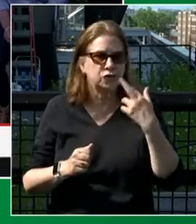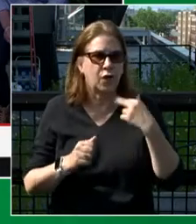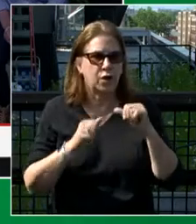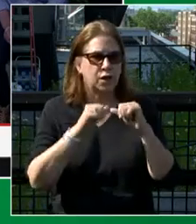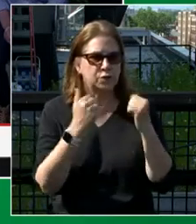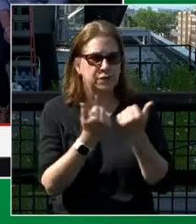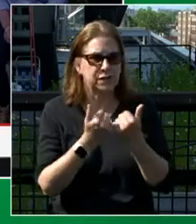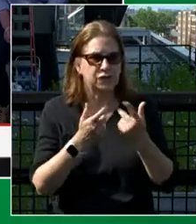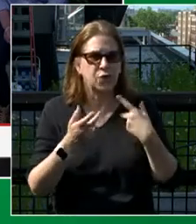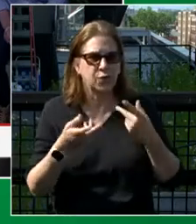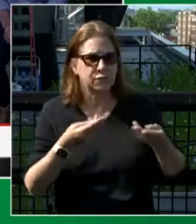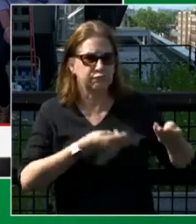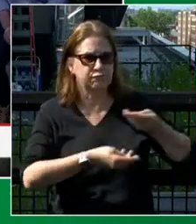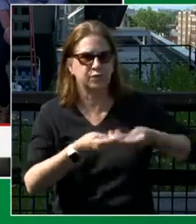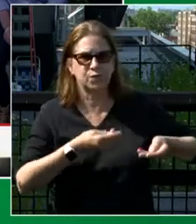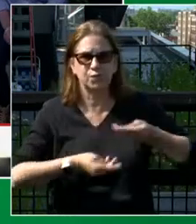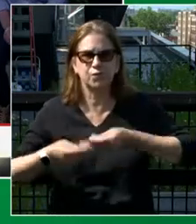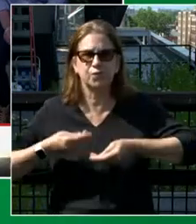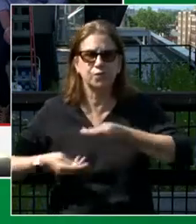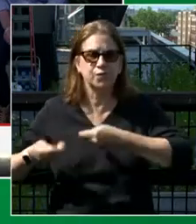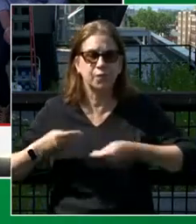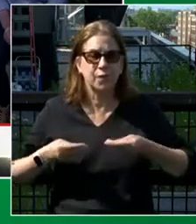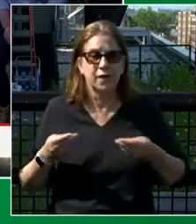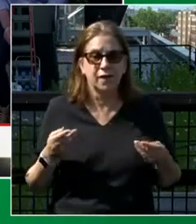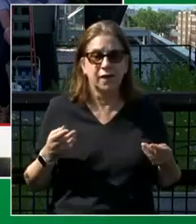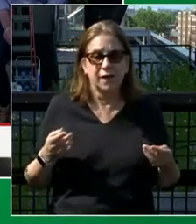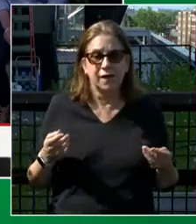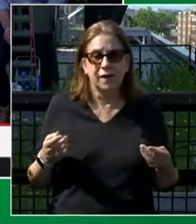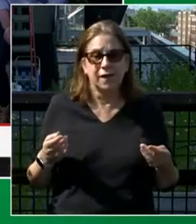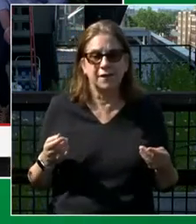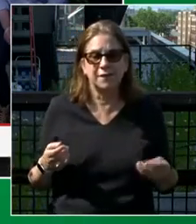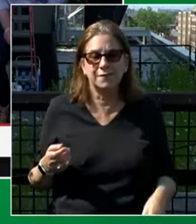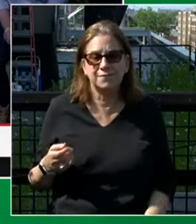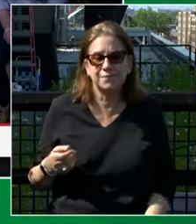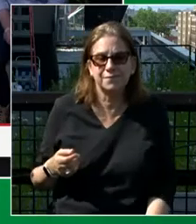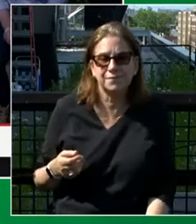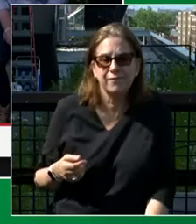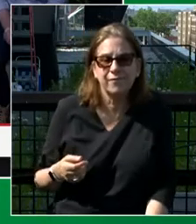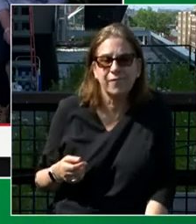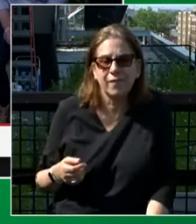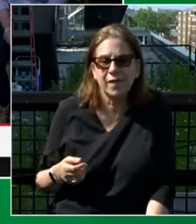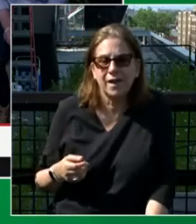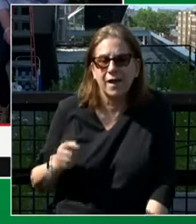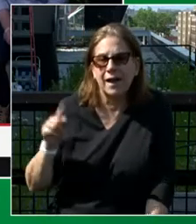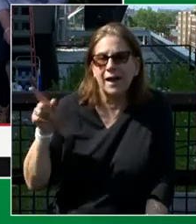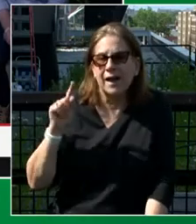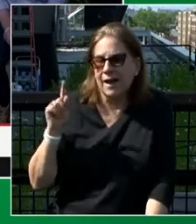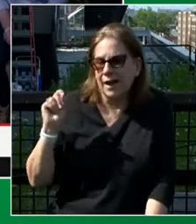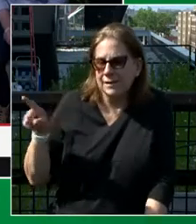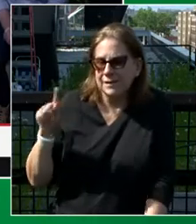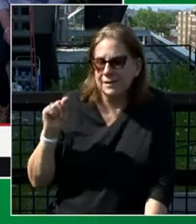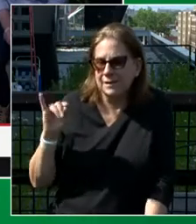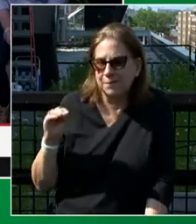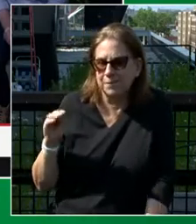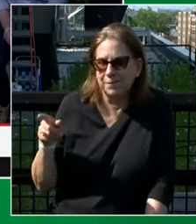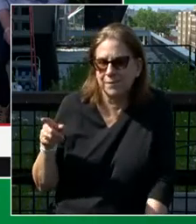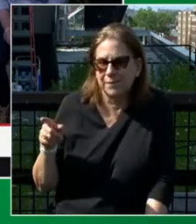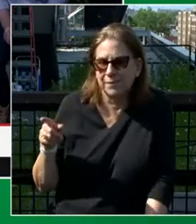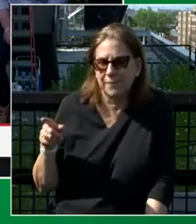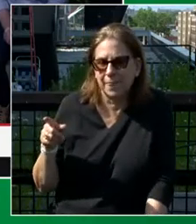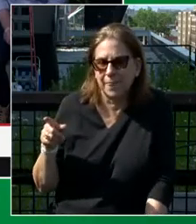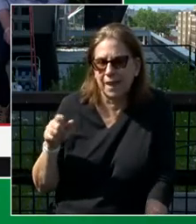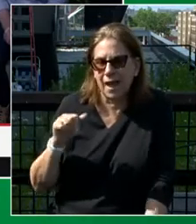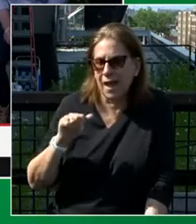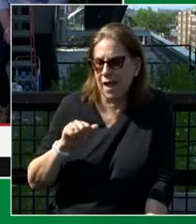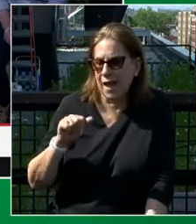Chef, I wanted to also mention another initiative that you've been part of, Chef Stopping AAPI Hate. Mayor Bowser talks about DC values all